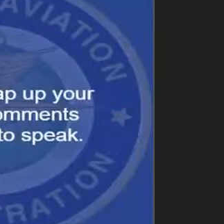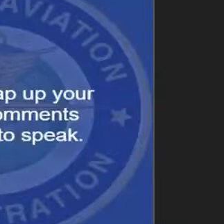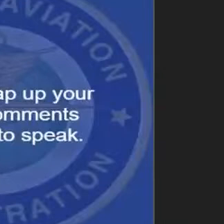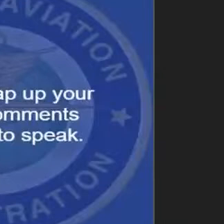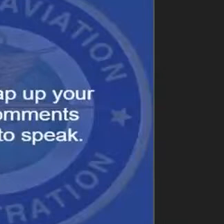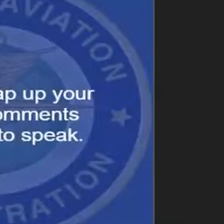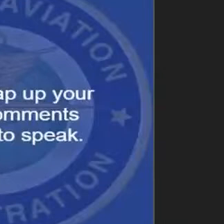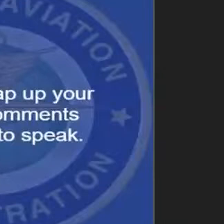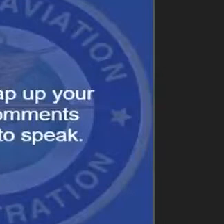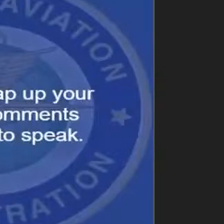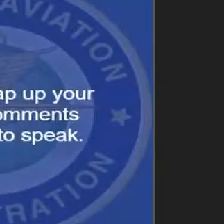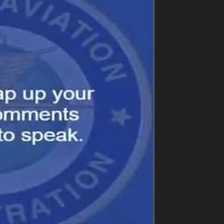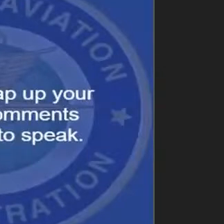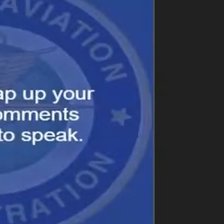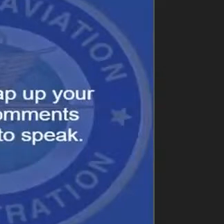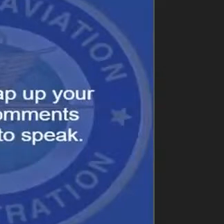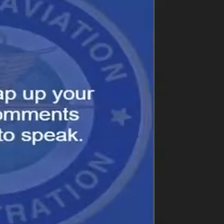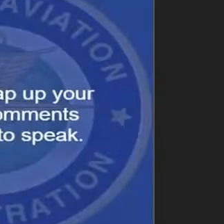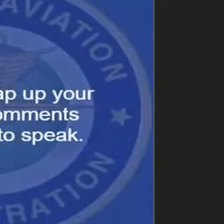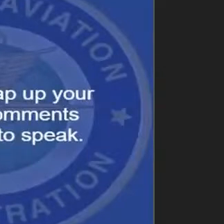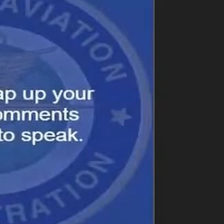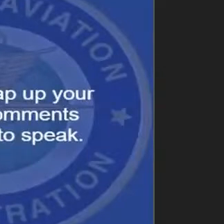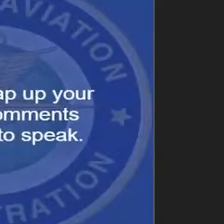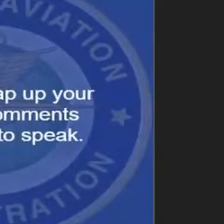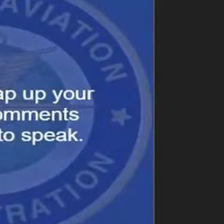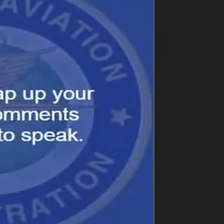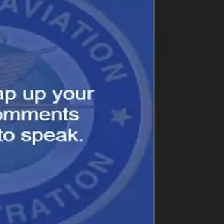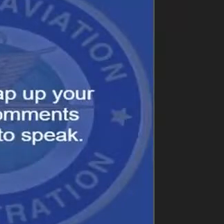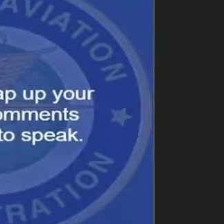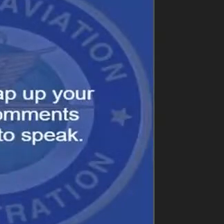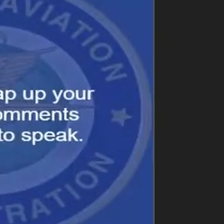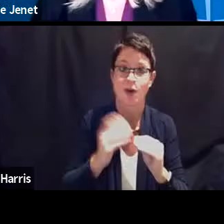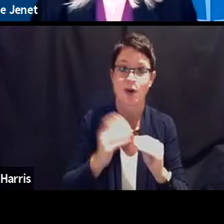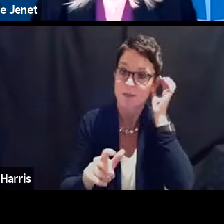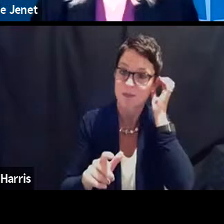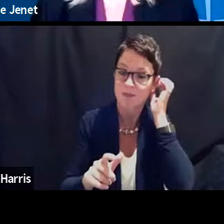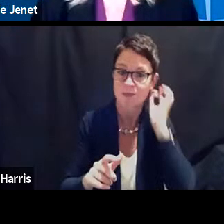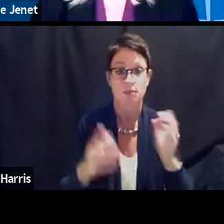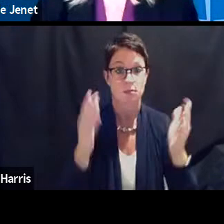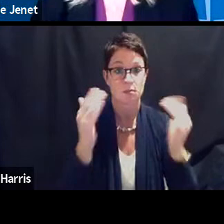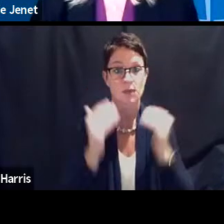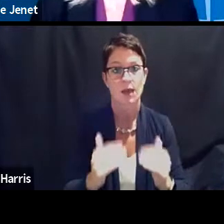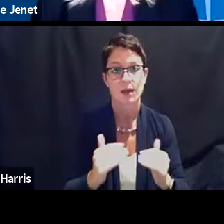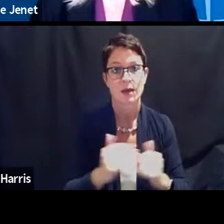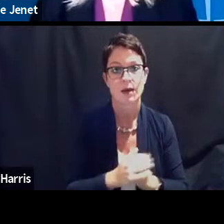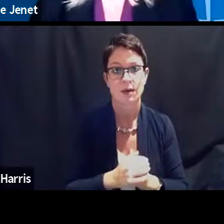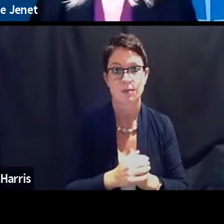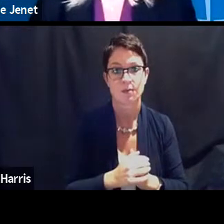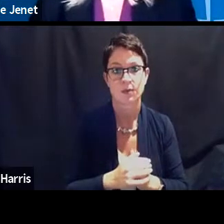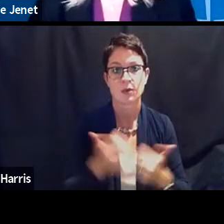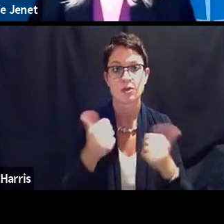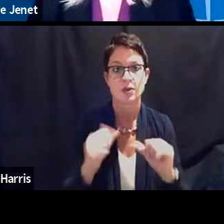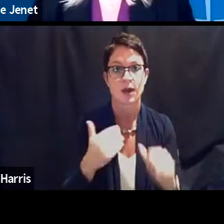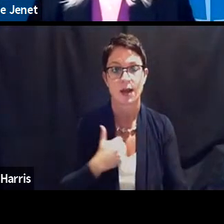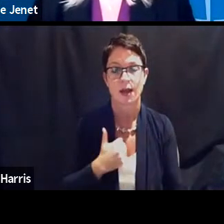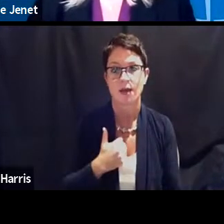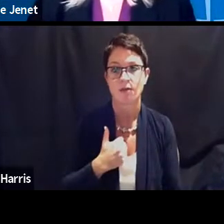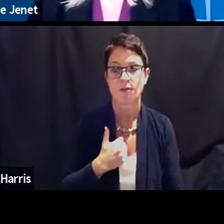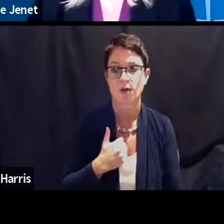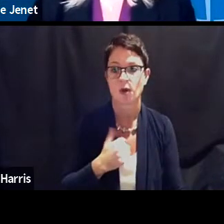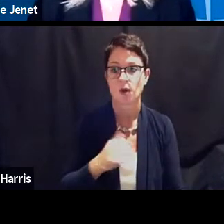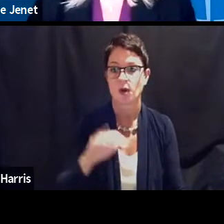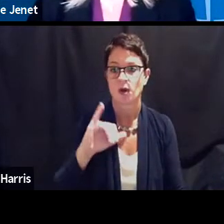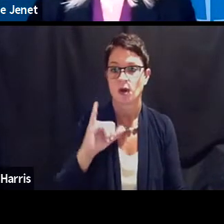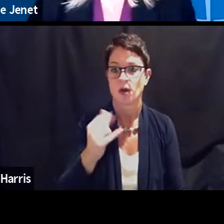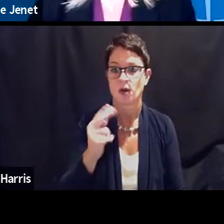go. Thank you for your time. Thank you very much. All right, I think we're going to try to get to